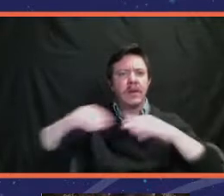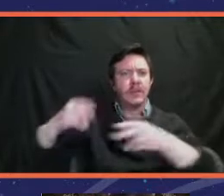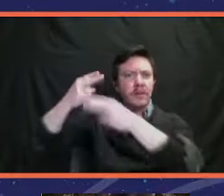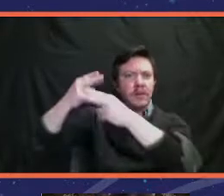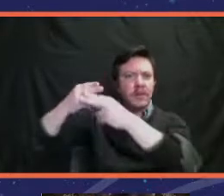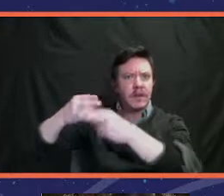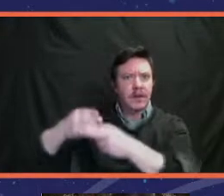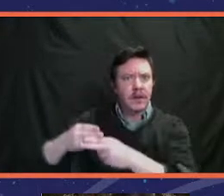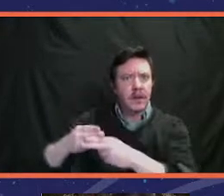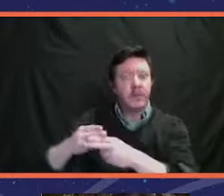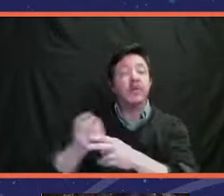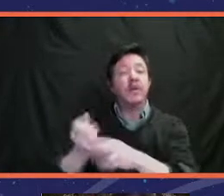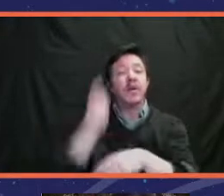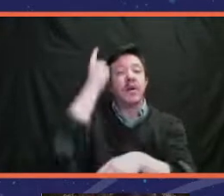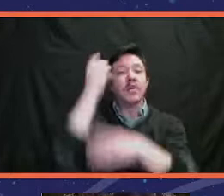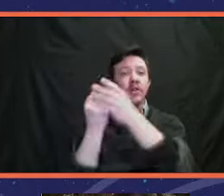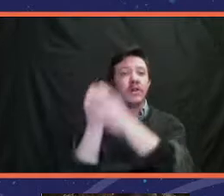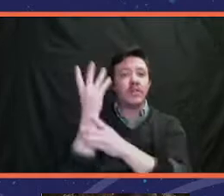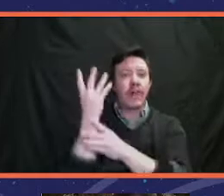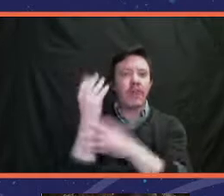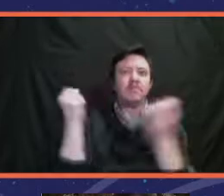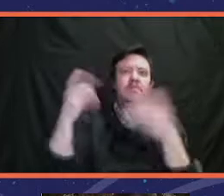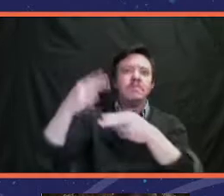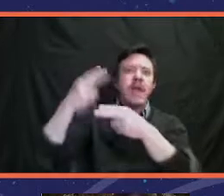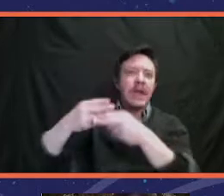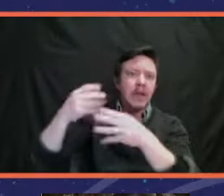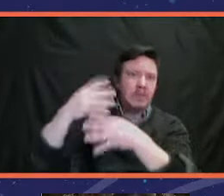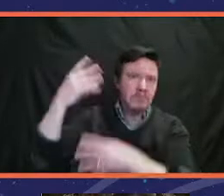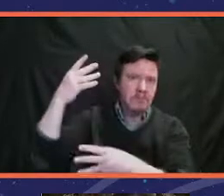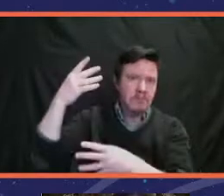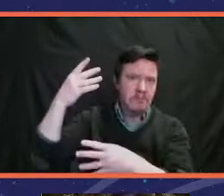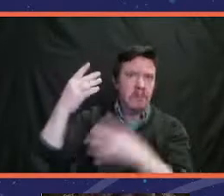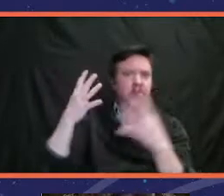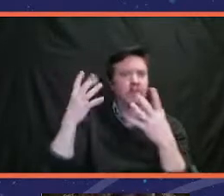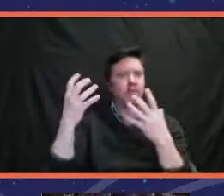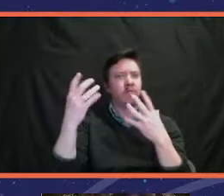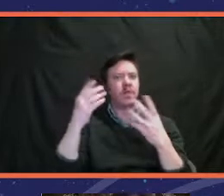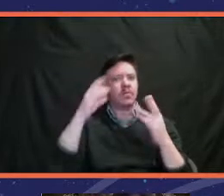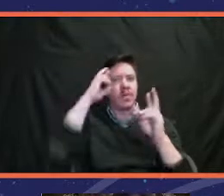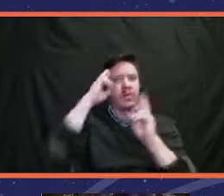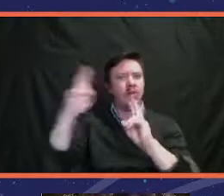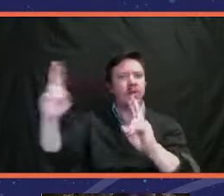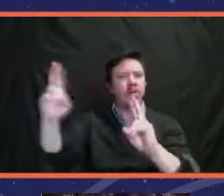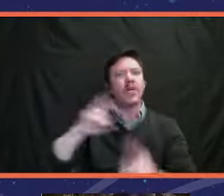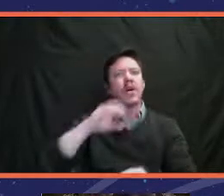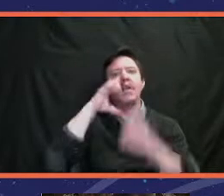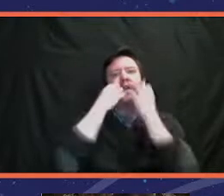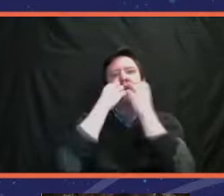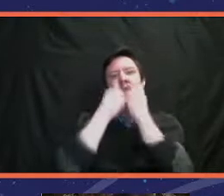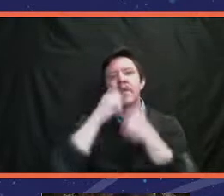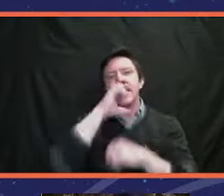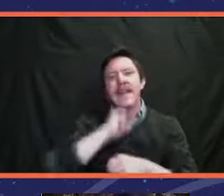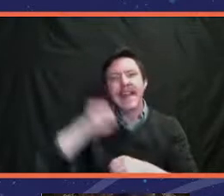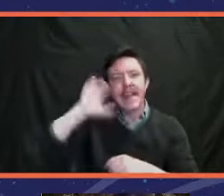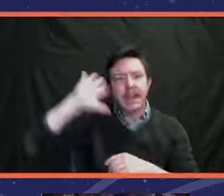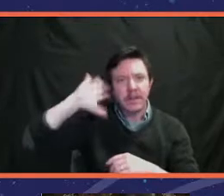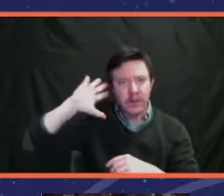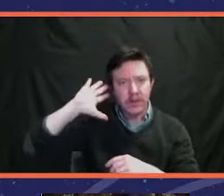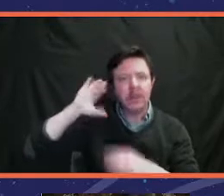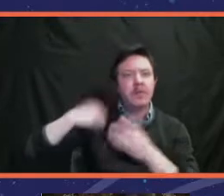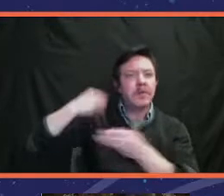multiple names, but we wanted to call in really ancestors and lineage through these plants,